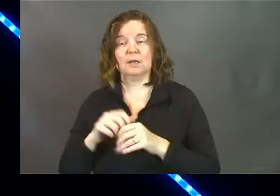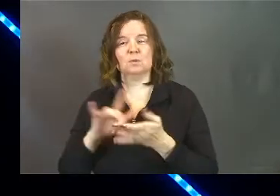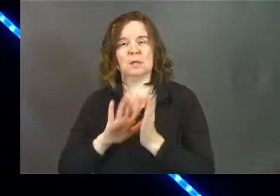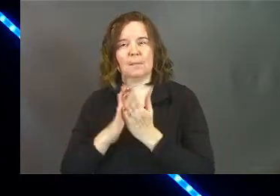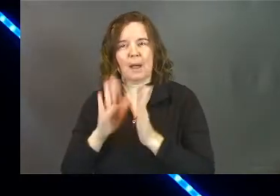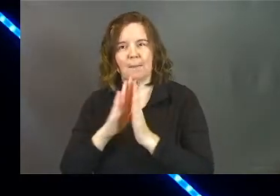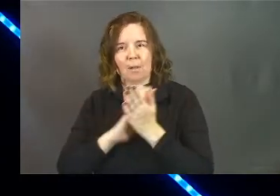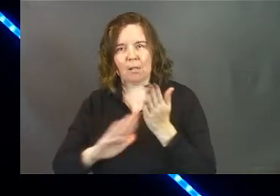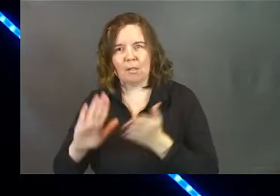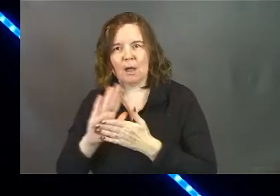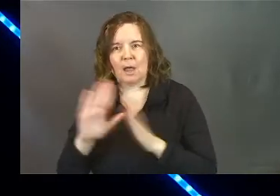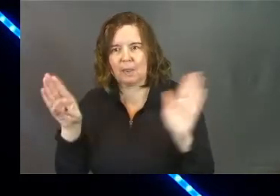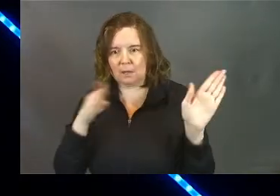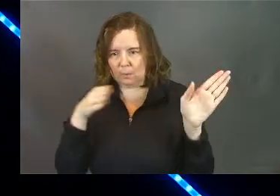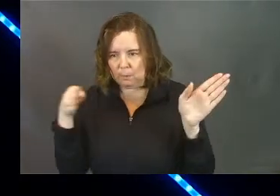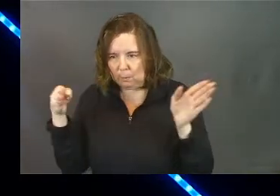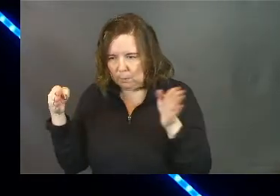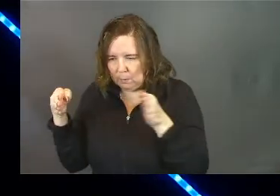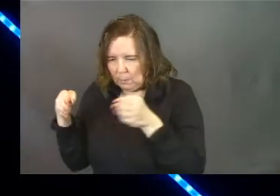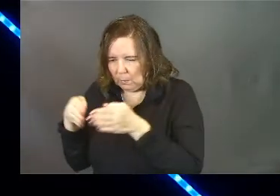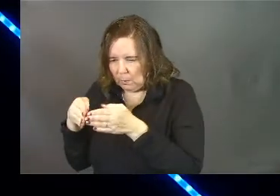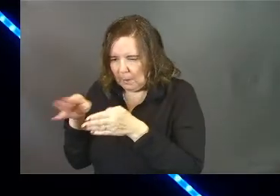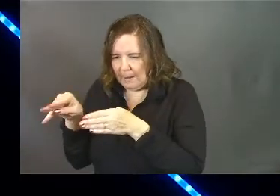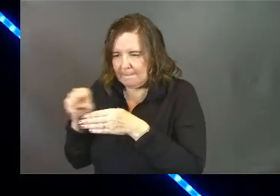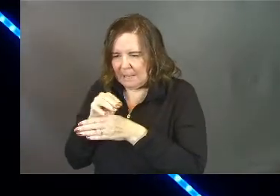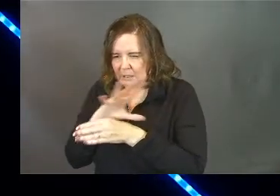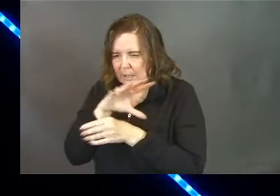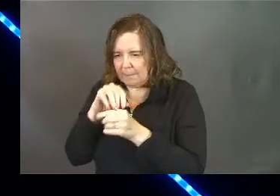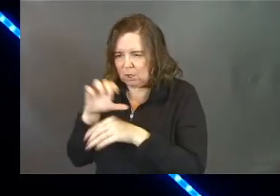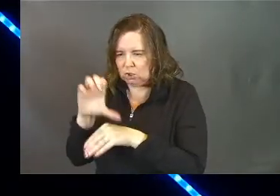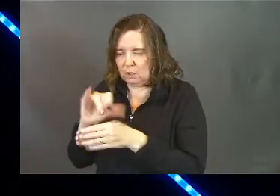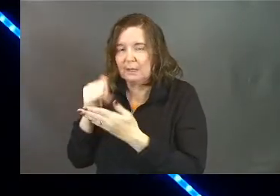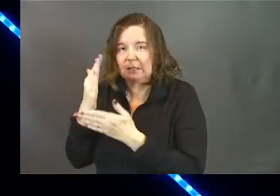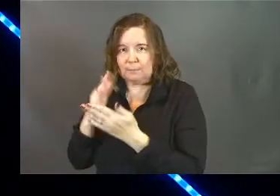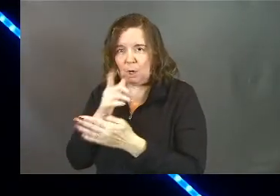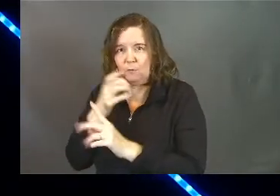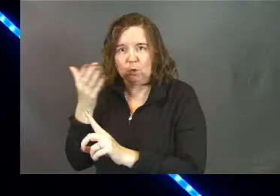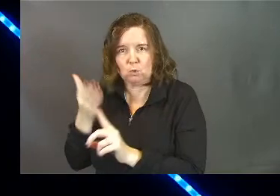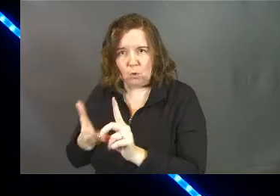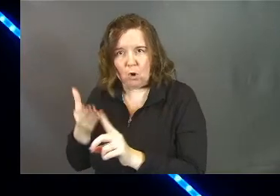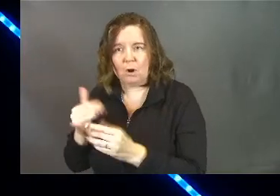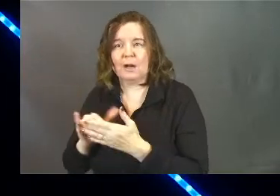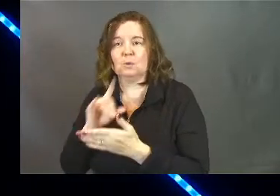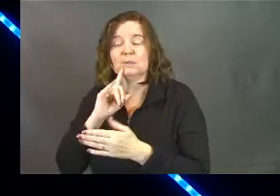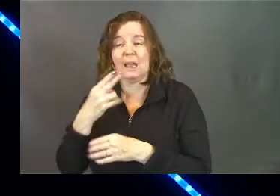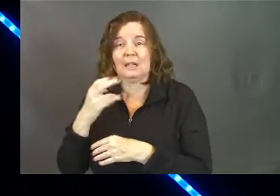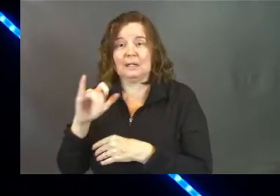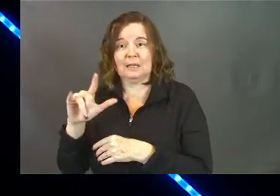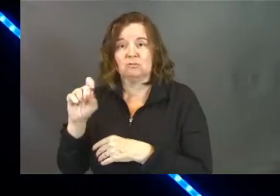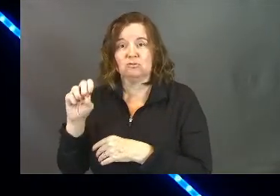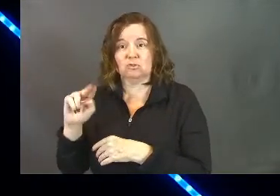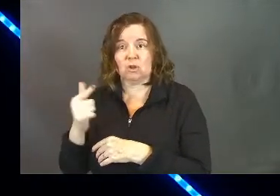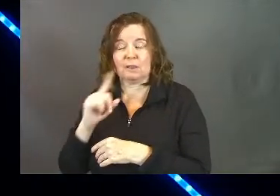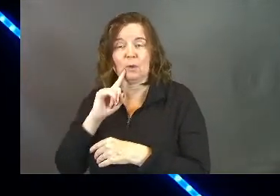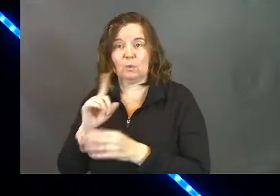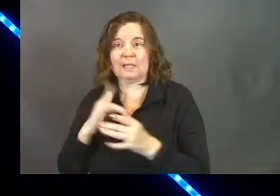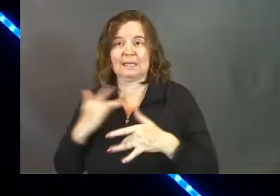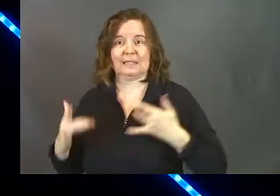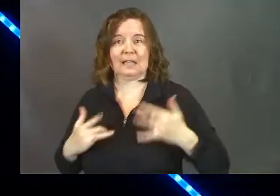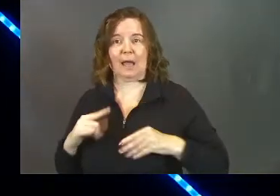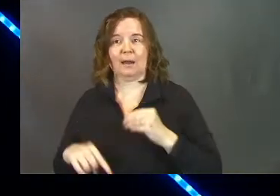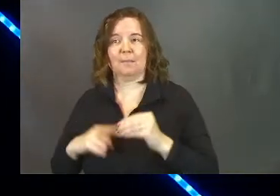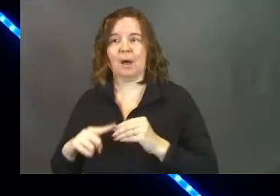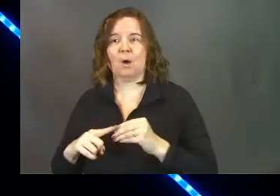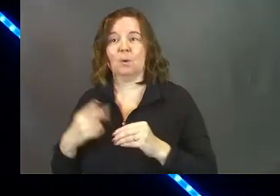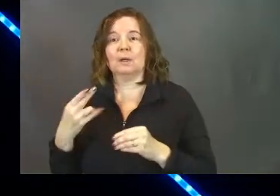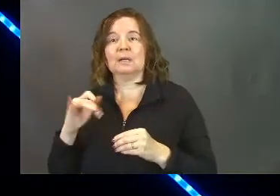and okay, like ministry and being a part of church, that's a part of who you are. And it was at Hillsong that I got really, really excited